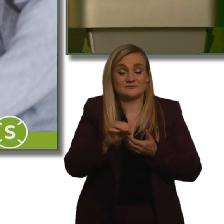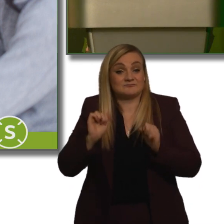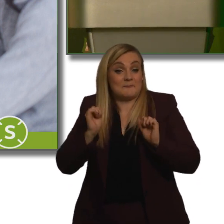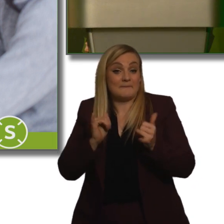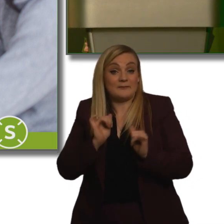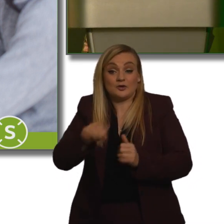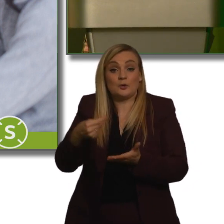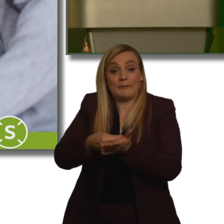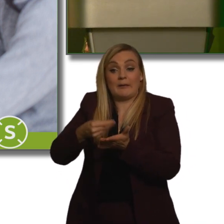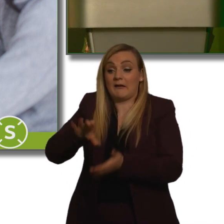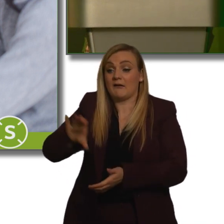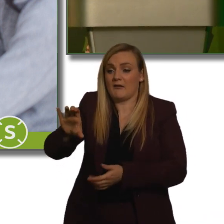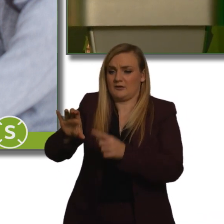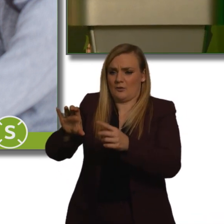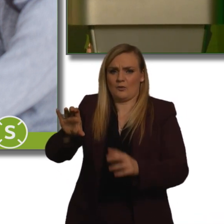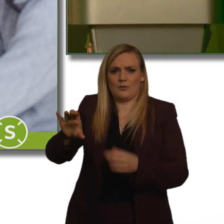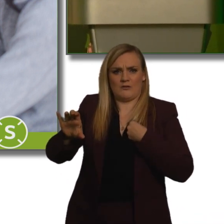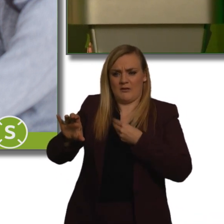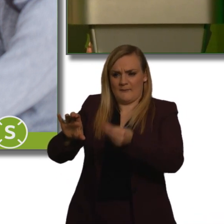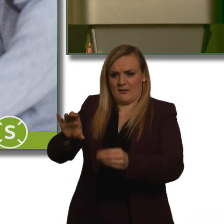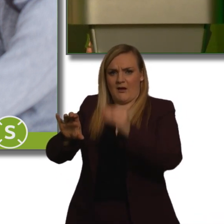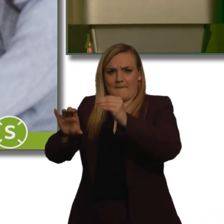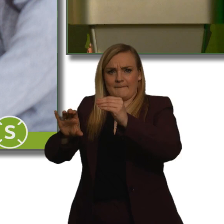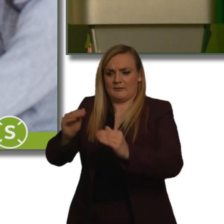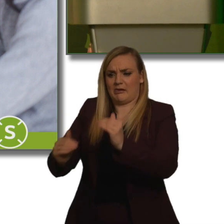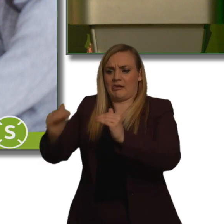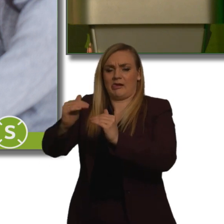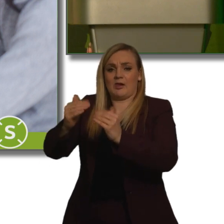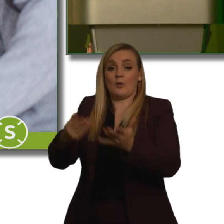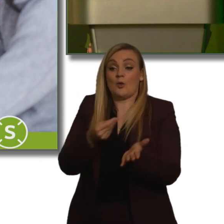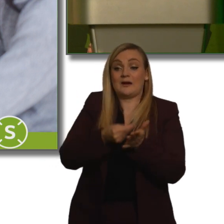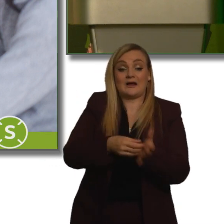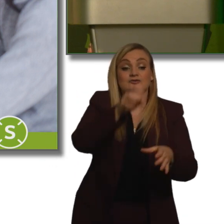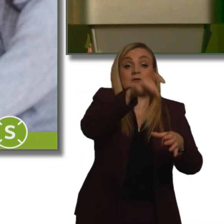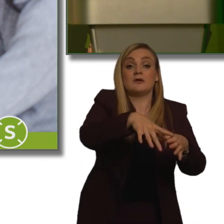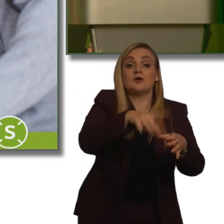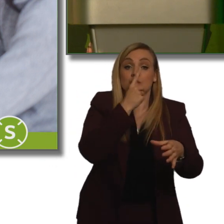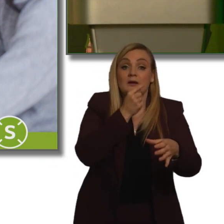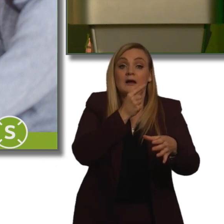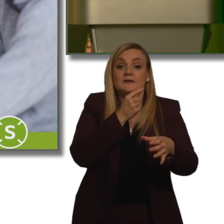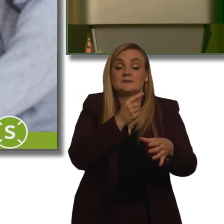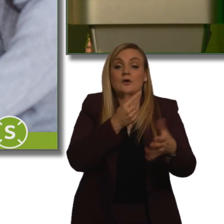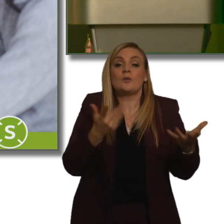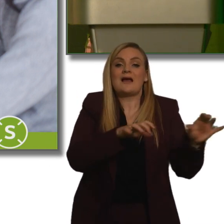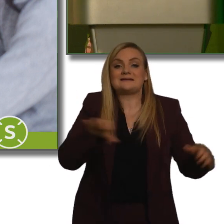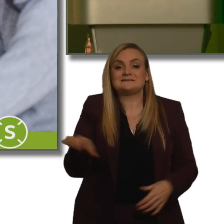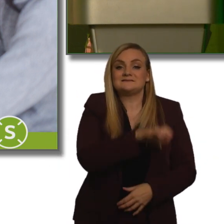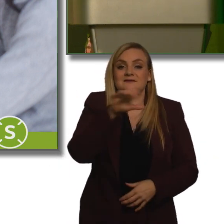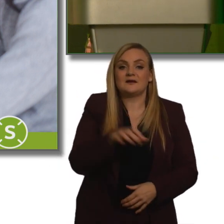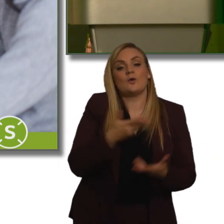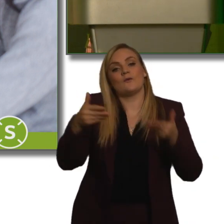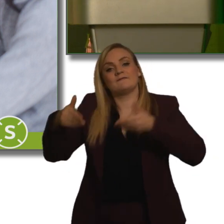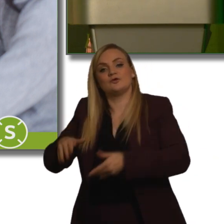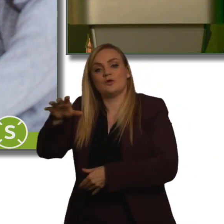when paying by card at Central Co-op shops or via cash in donation boxes at tills and funeral homes.